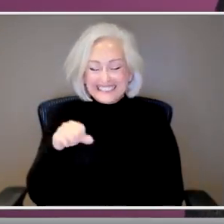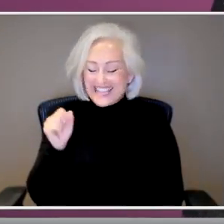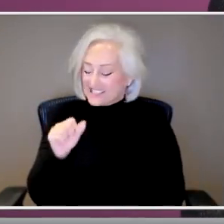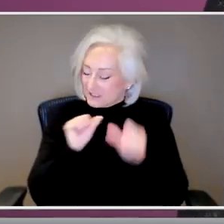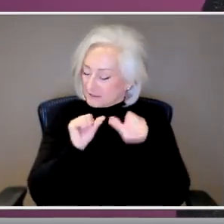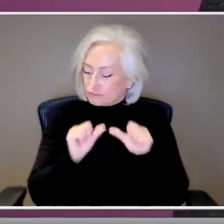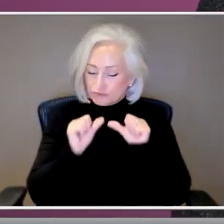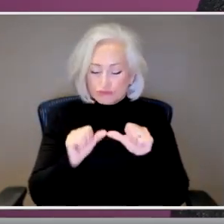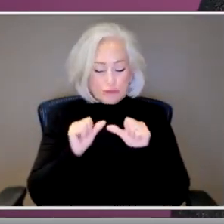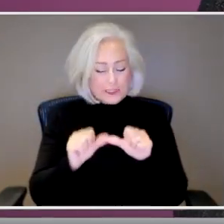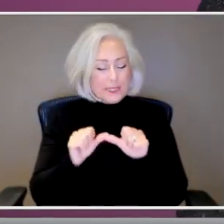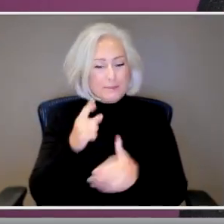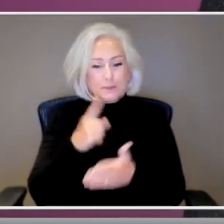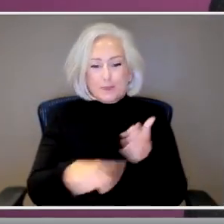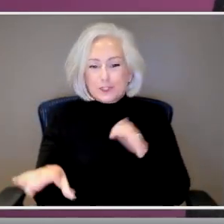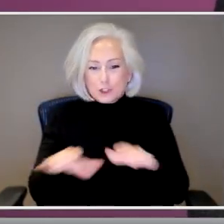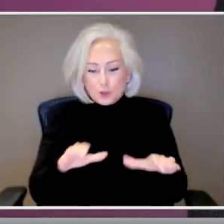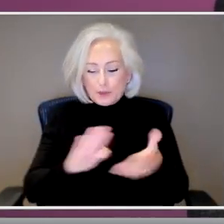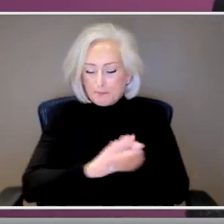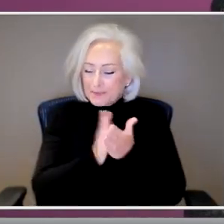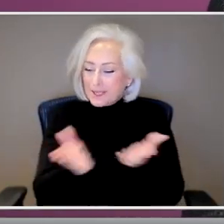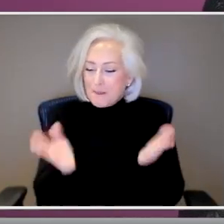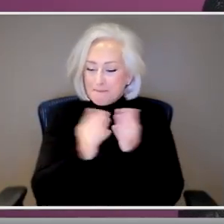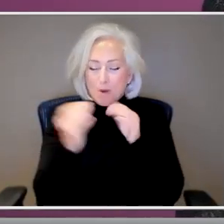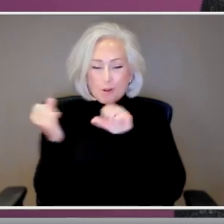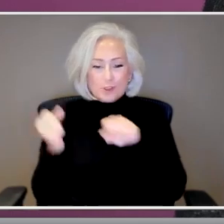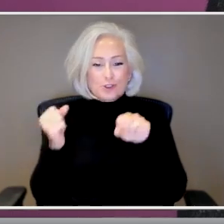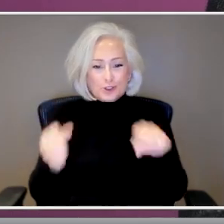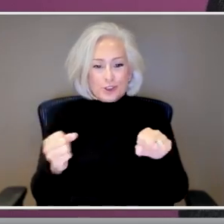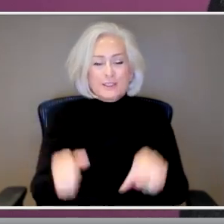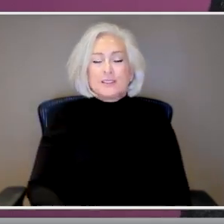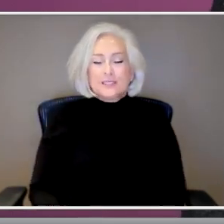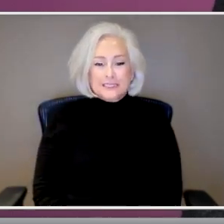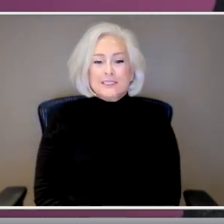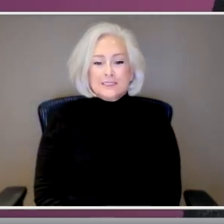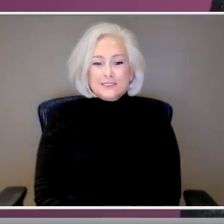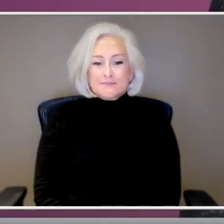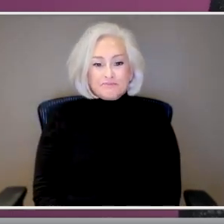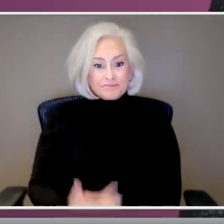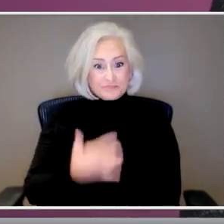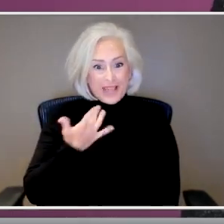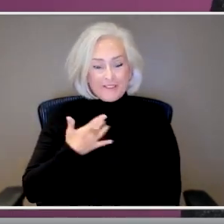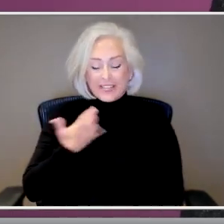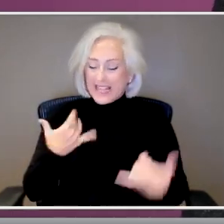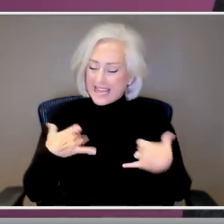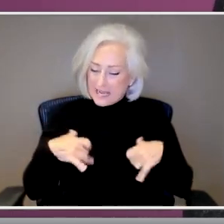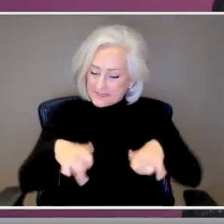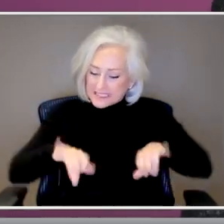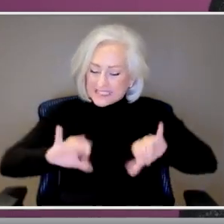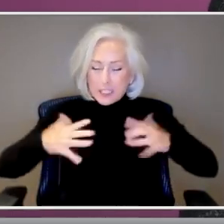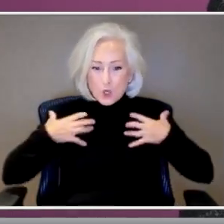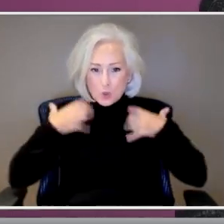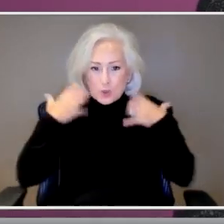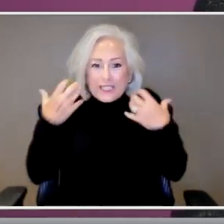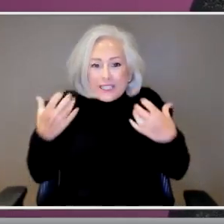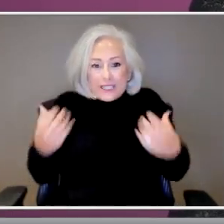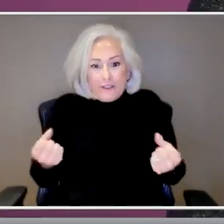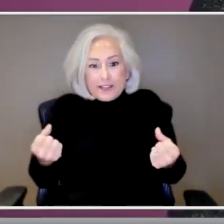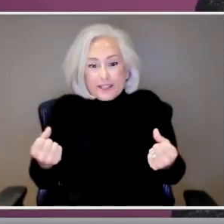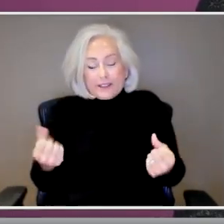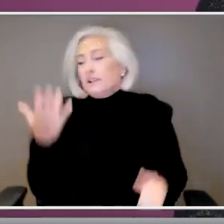doing and getting stronger and stronger, because I do feel like I'm still almost recovering, because I think I realized that was a